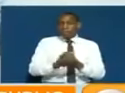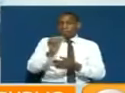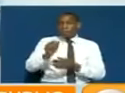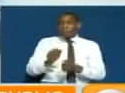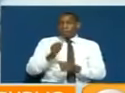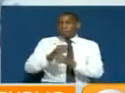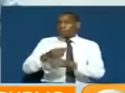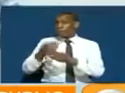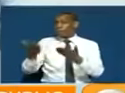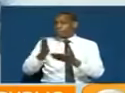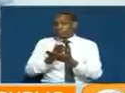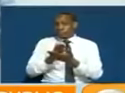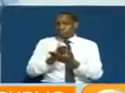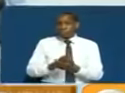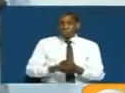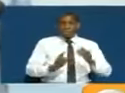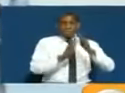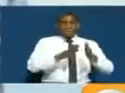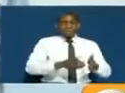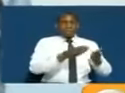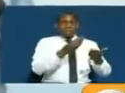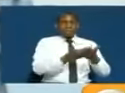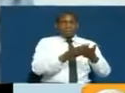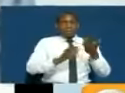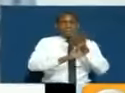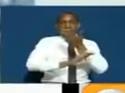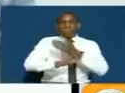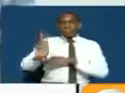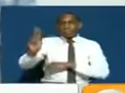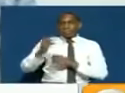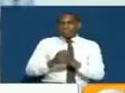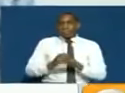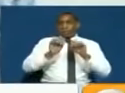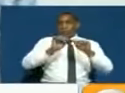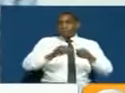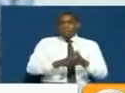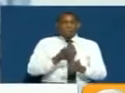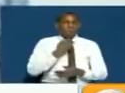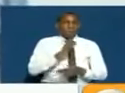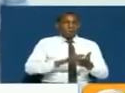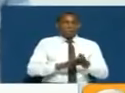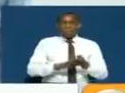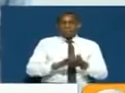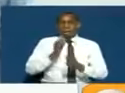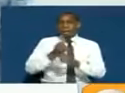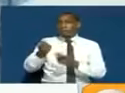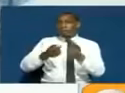mkono kweli? Waziri ya finance ya nchi ya Kenya anaweza kuambiwa yeye ni mtu ya